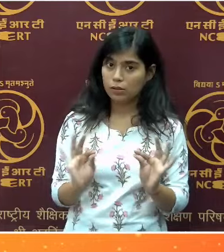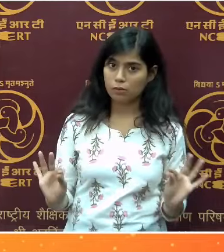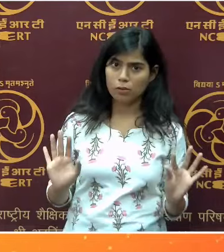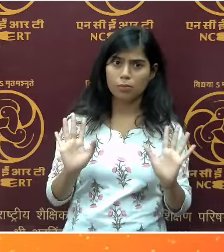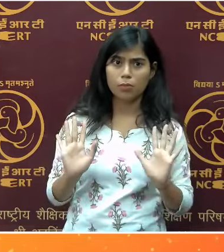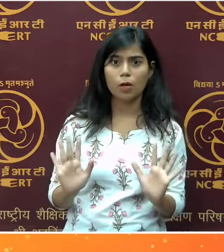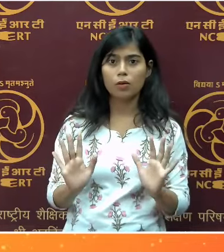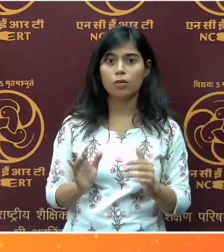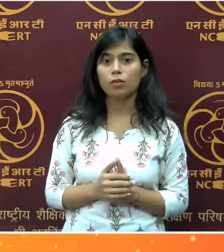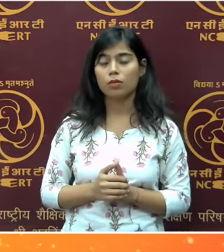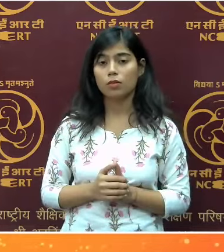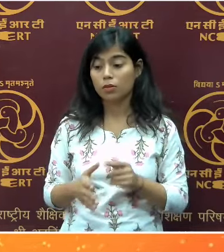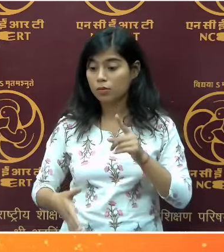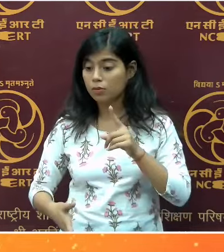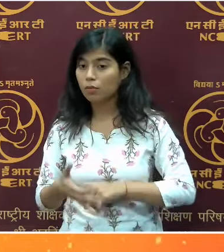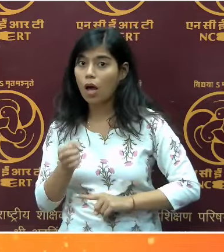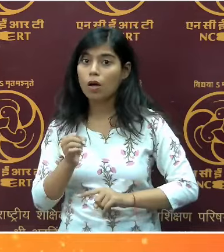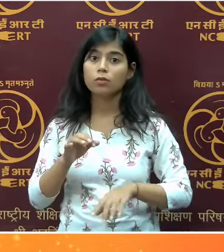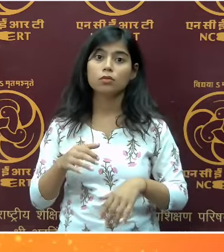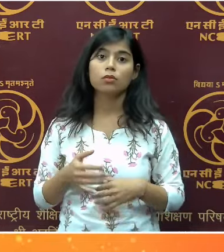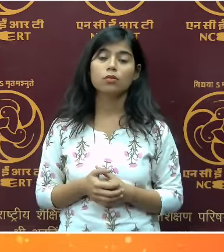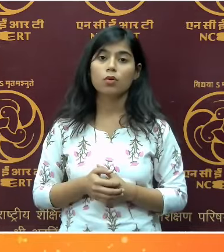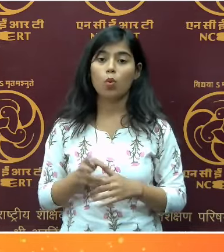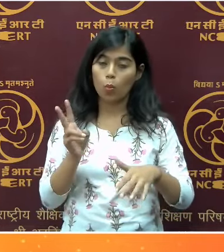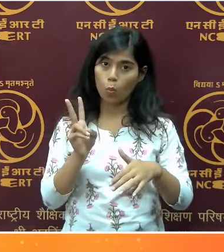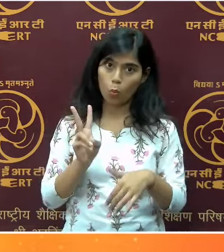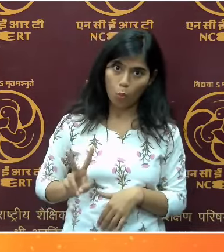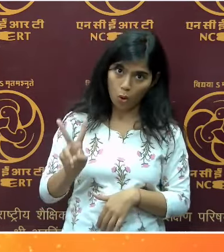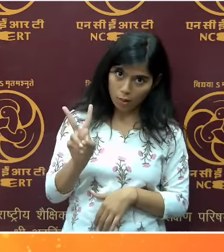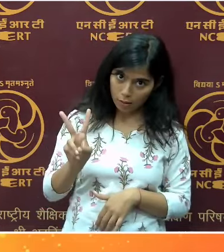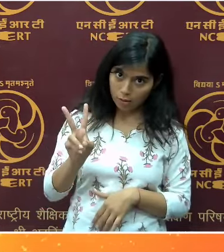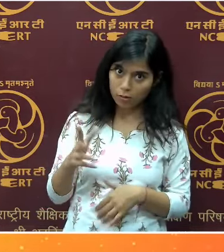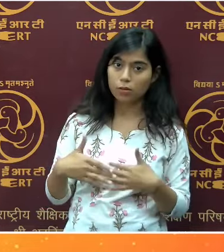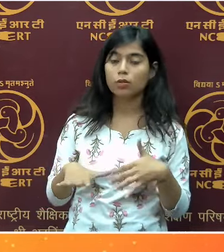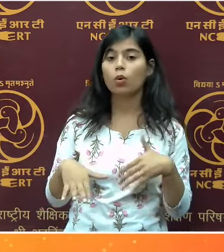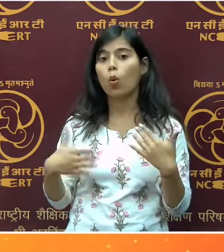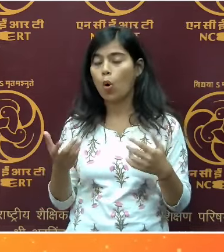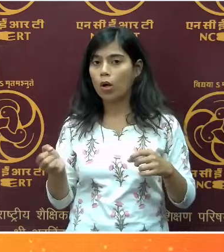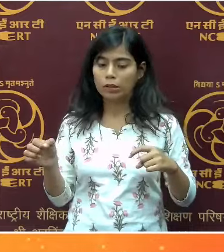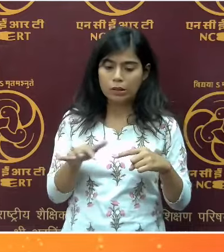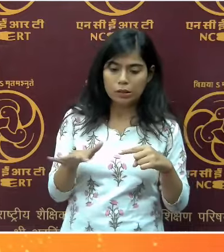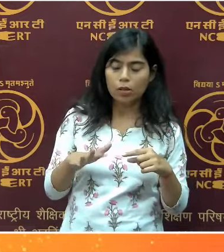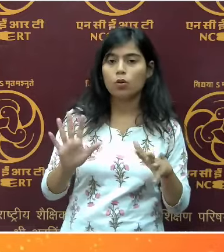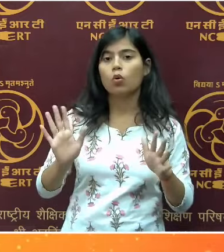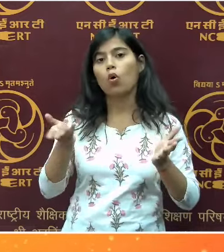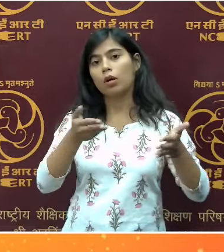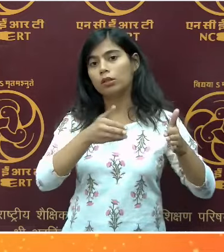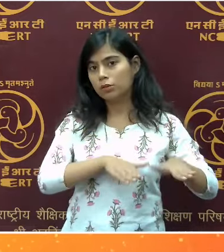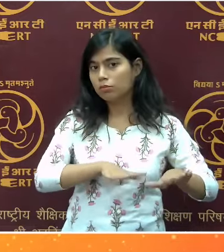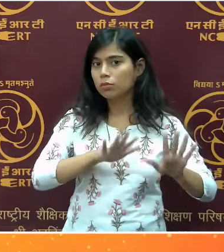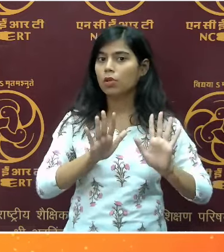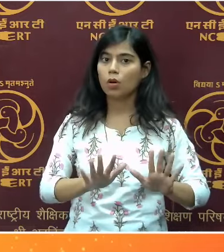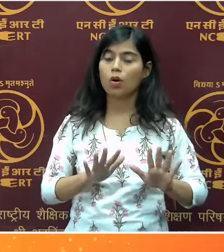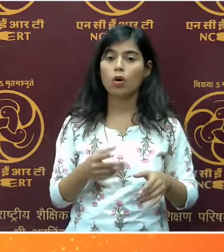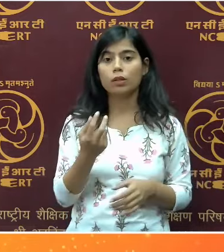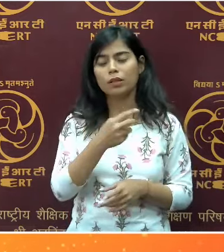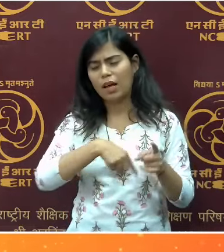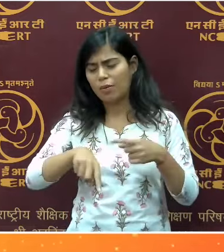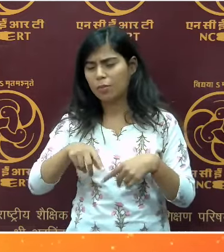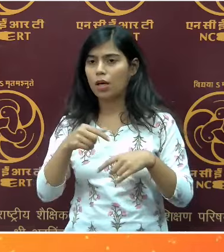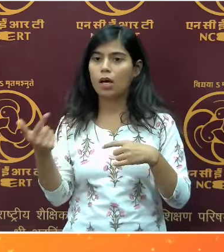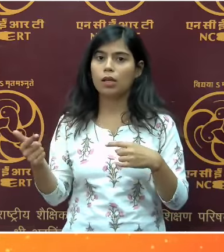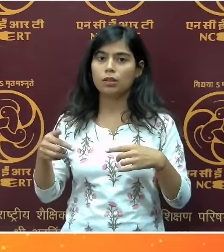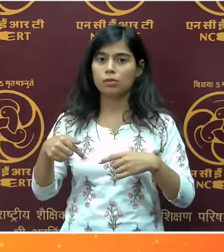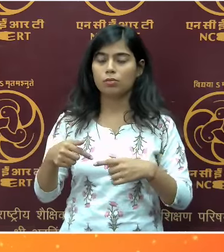that, we can find out the voltage or current or resistance in any circuit. That is